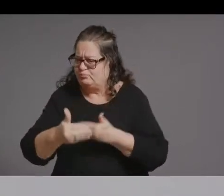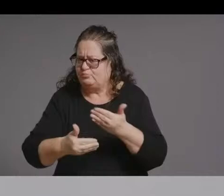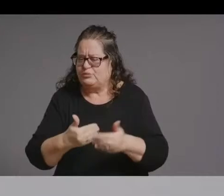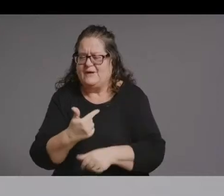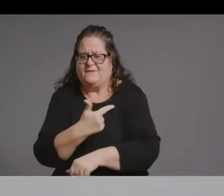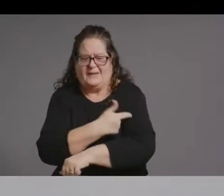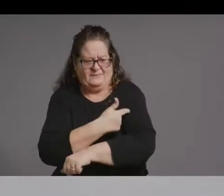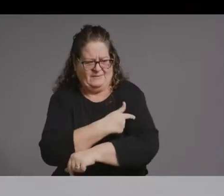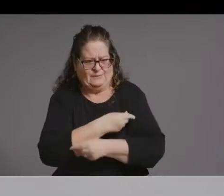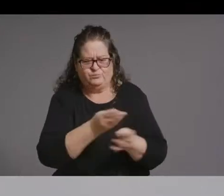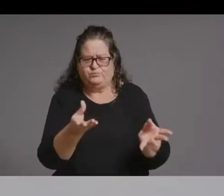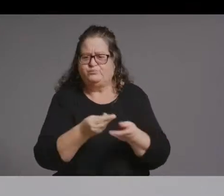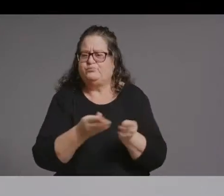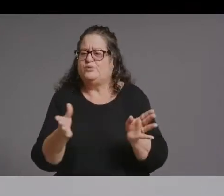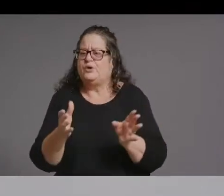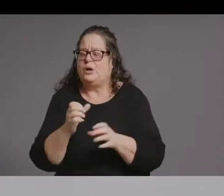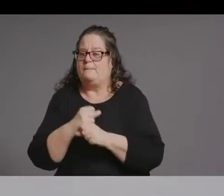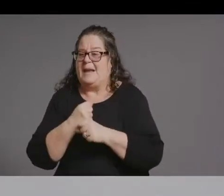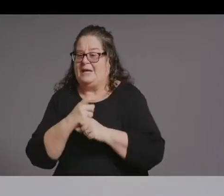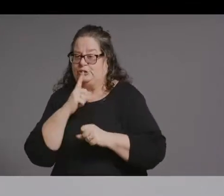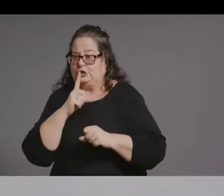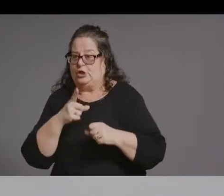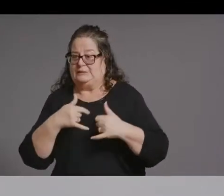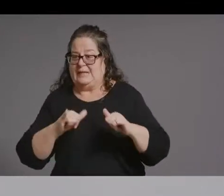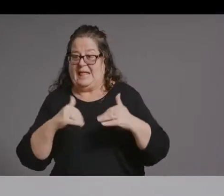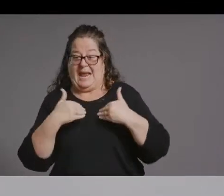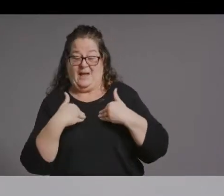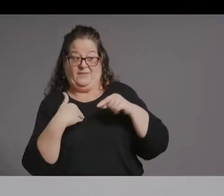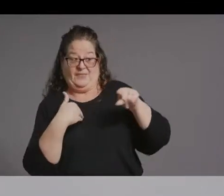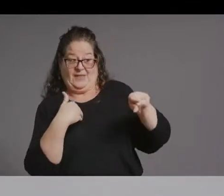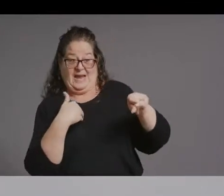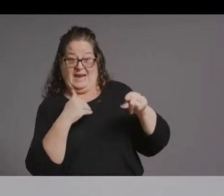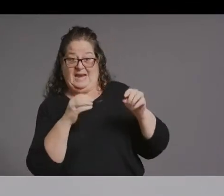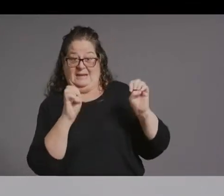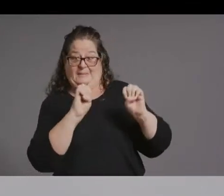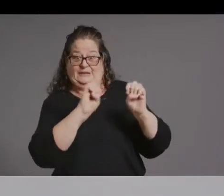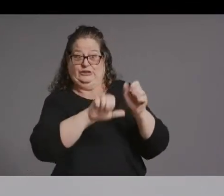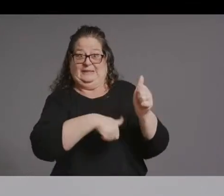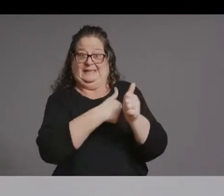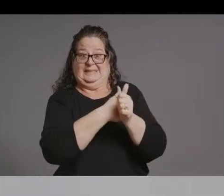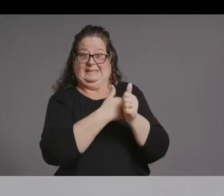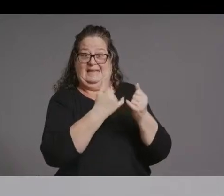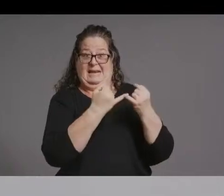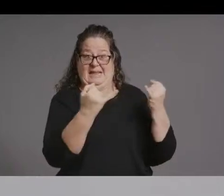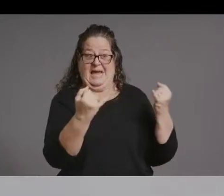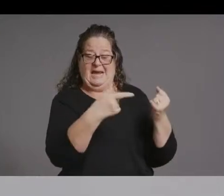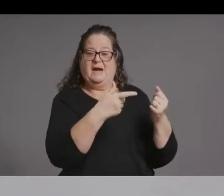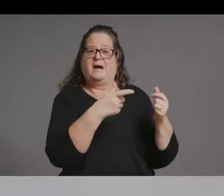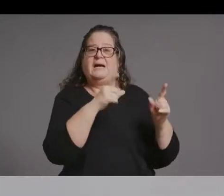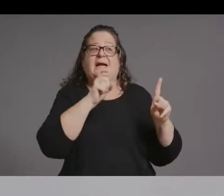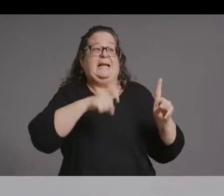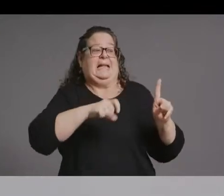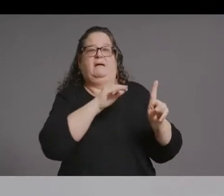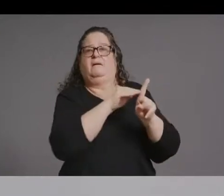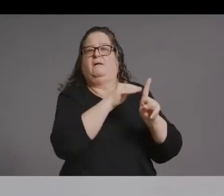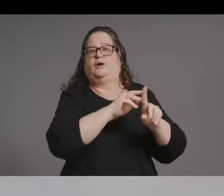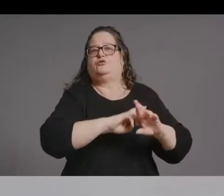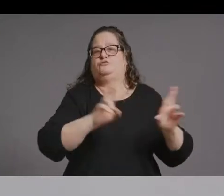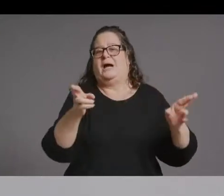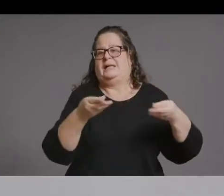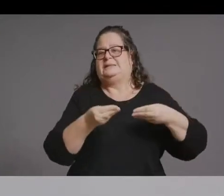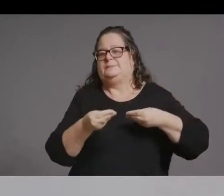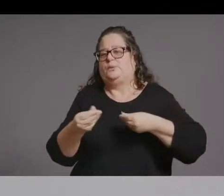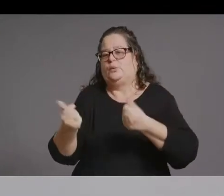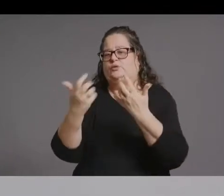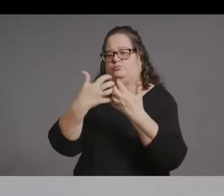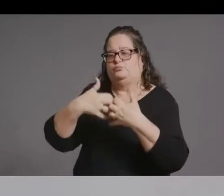those efficiencies that the surge line provides, especially if we get increased cases. So the surge